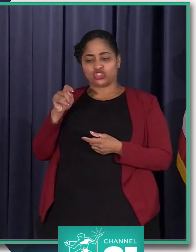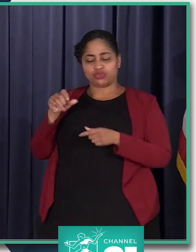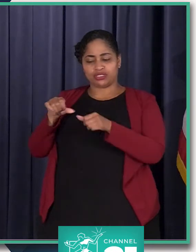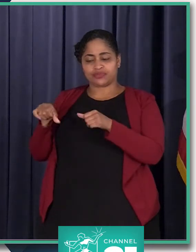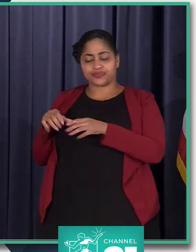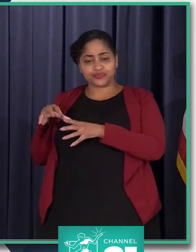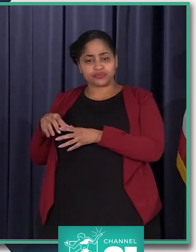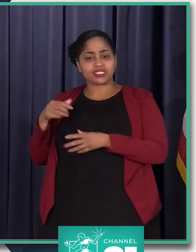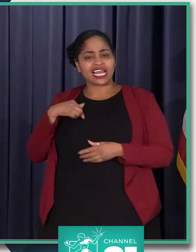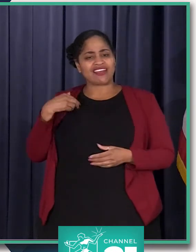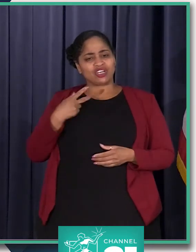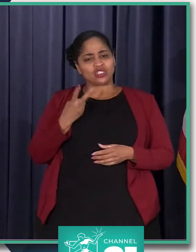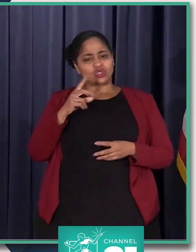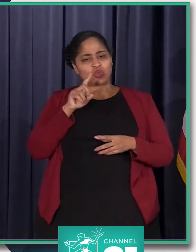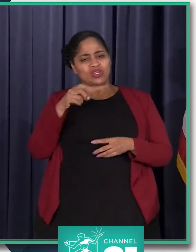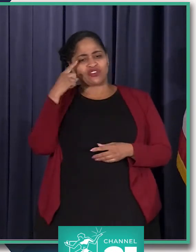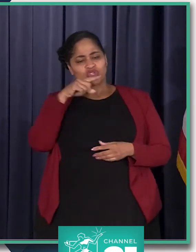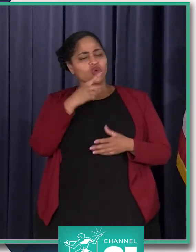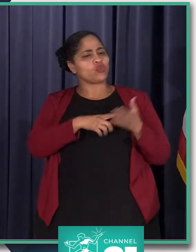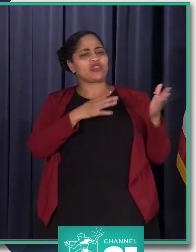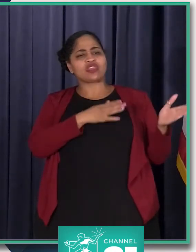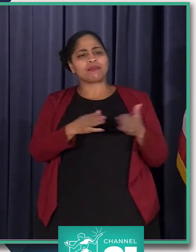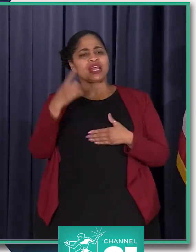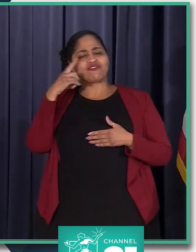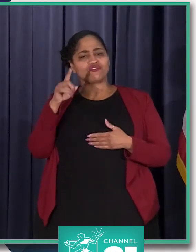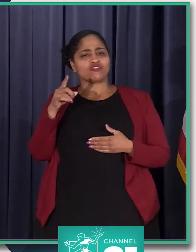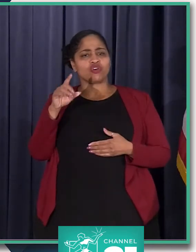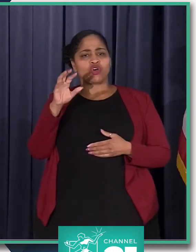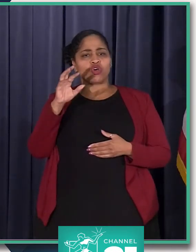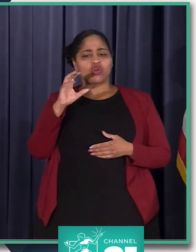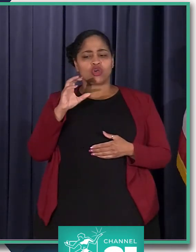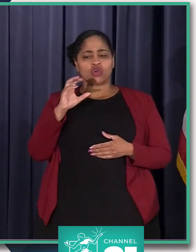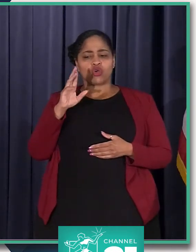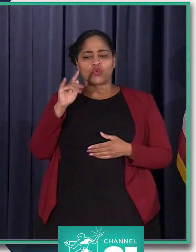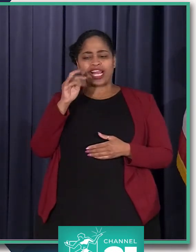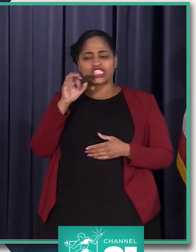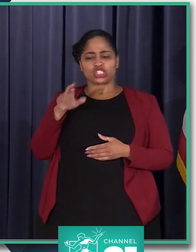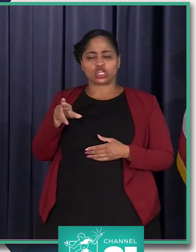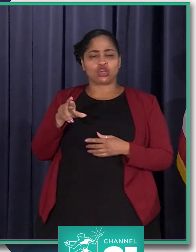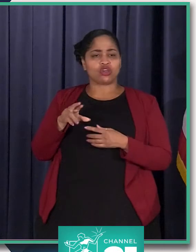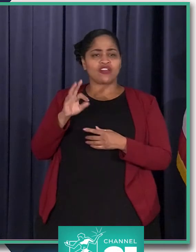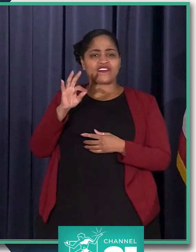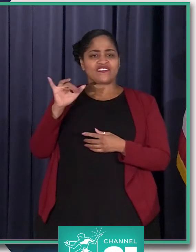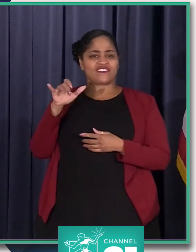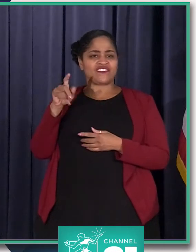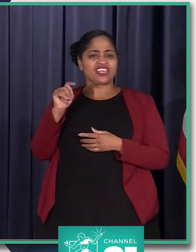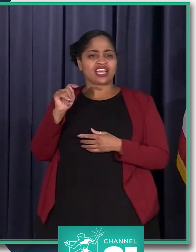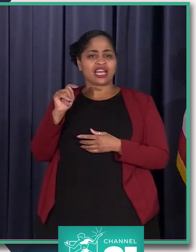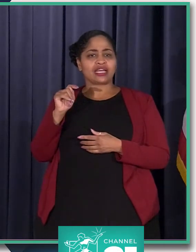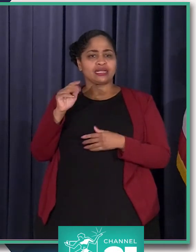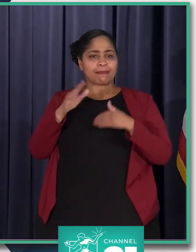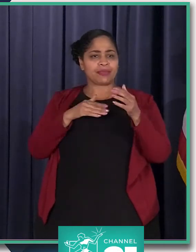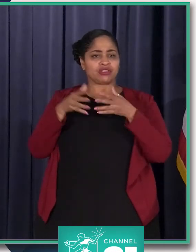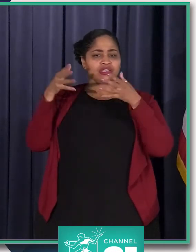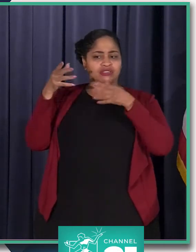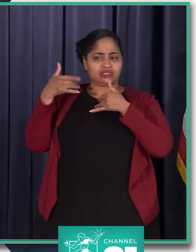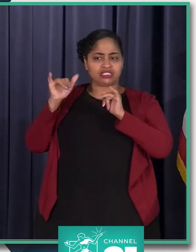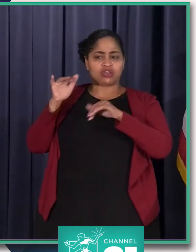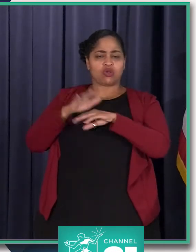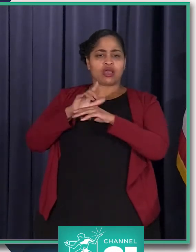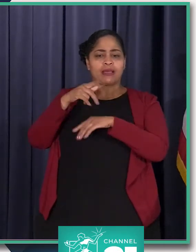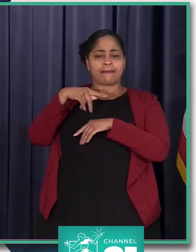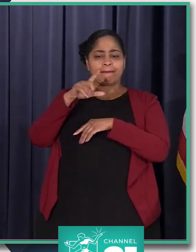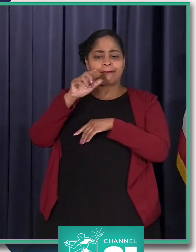for you. What are the plans for the Chrysler Fiat building that's located on Plymouth Road? And the